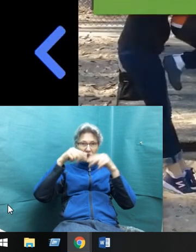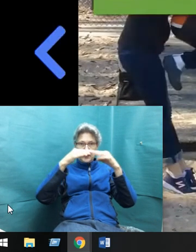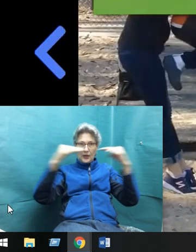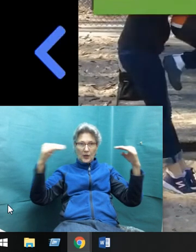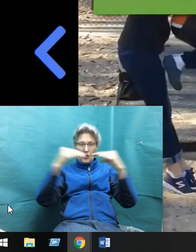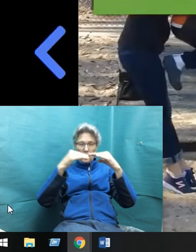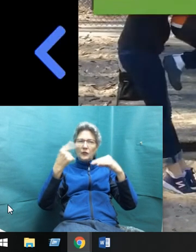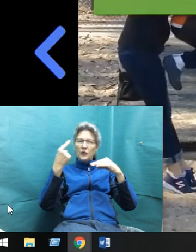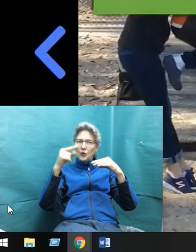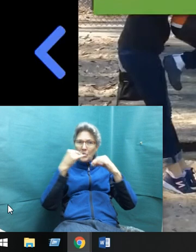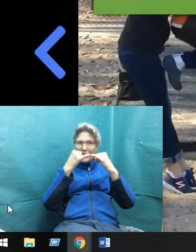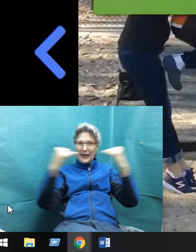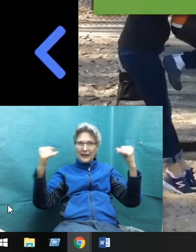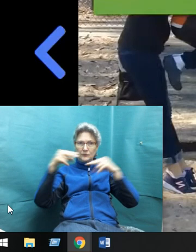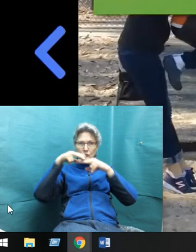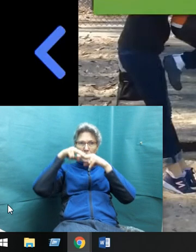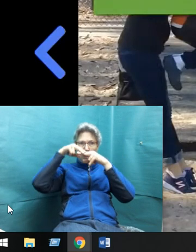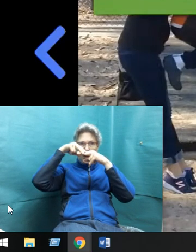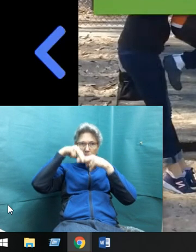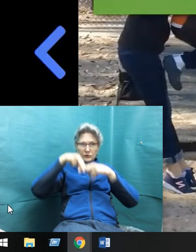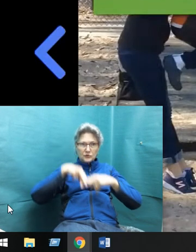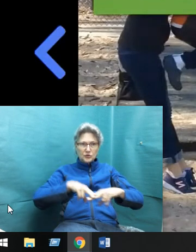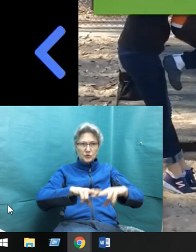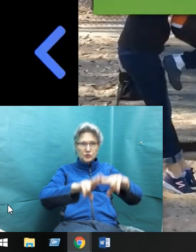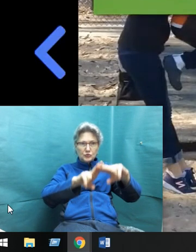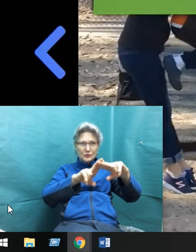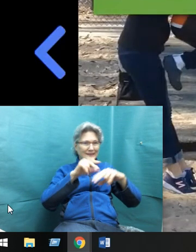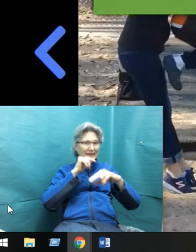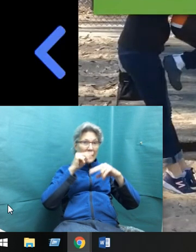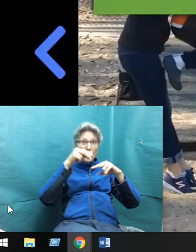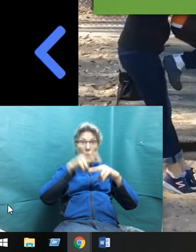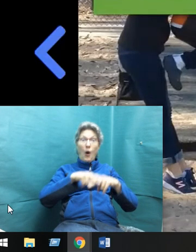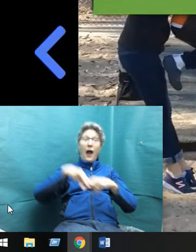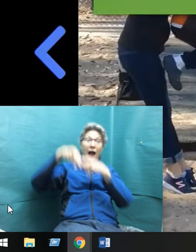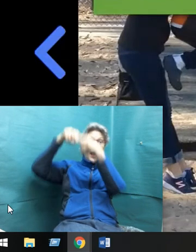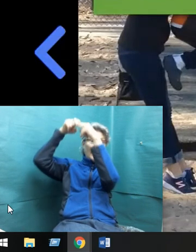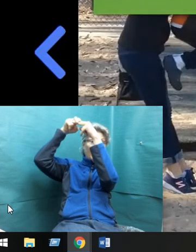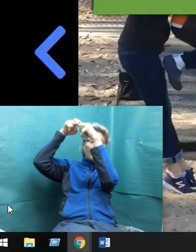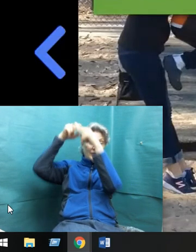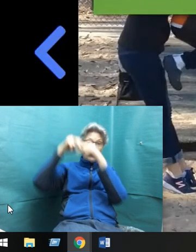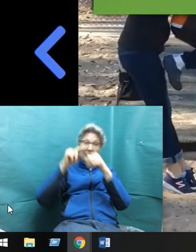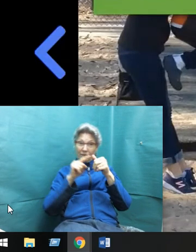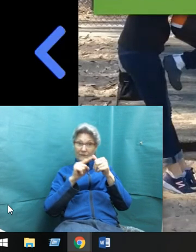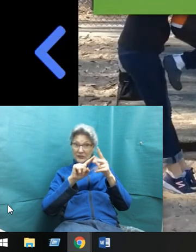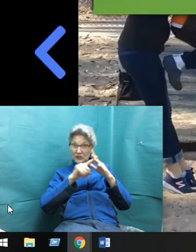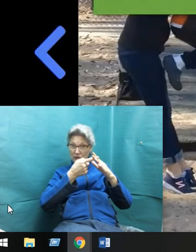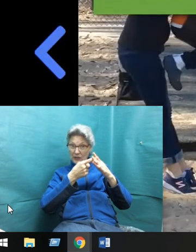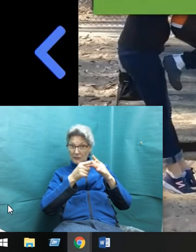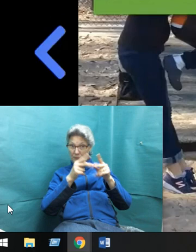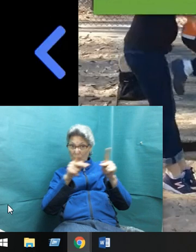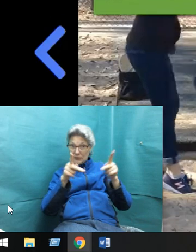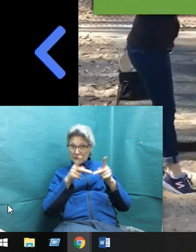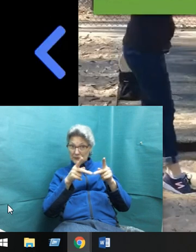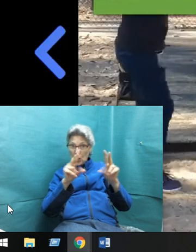the green line. When this boy's swing comes back, he's not going to go any higher than that line. Watch.